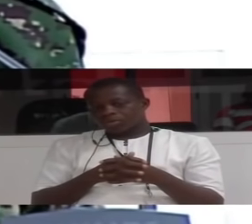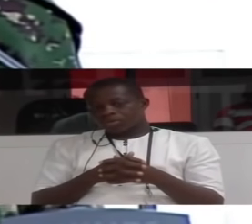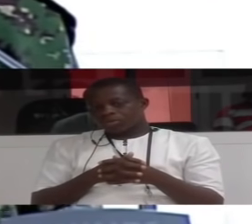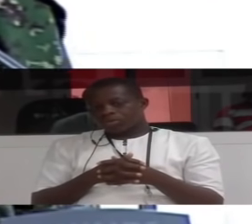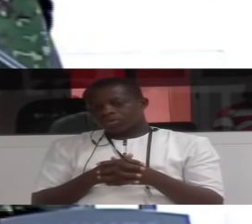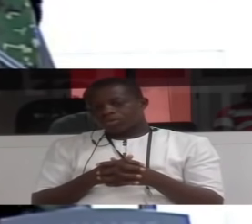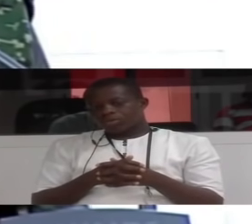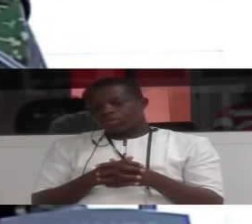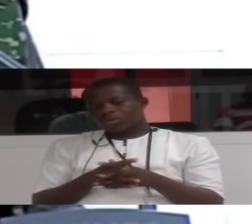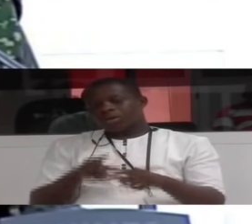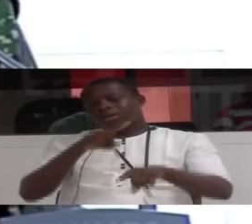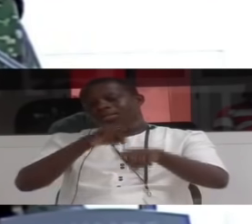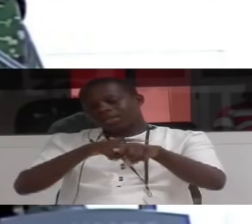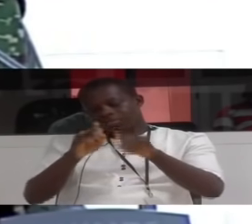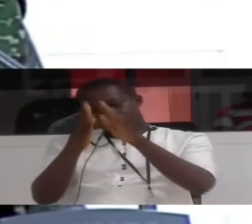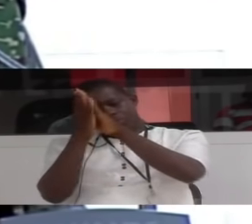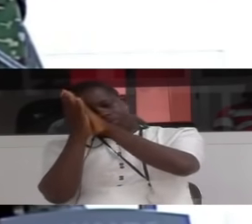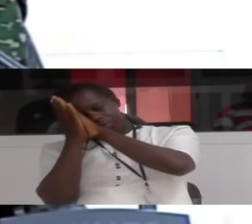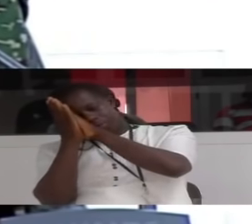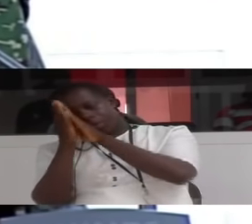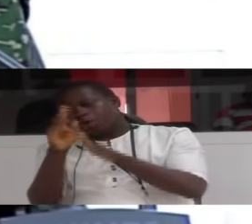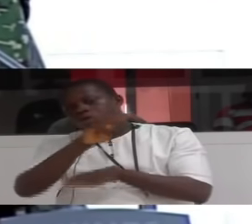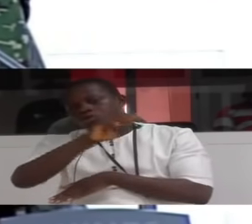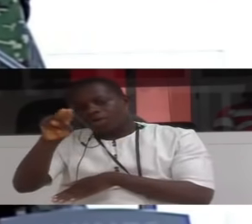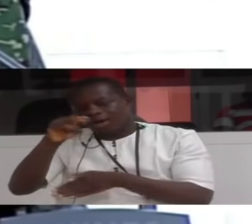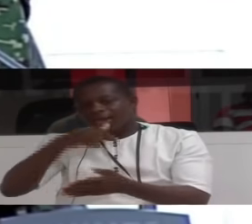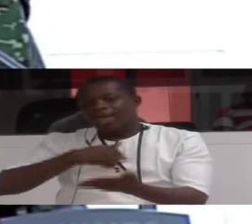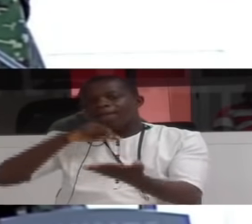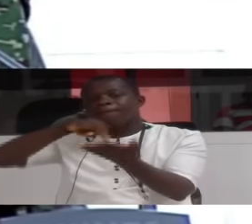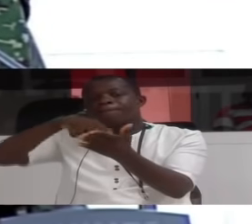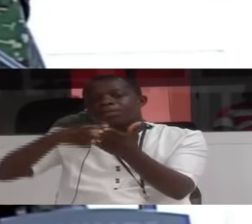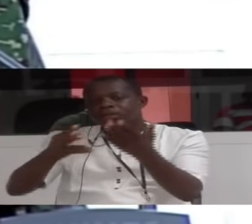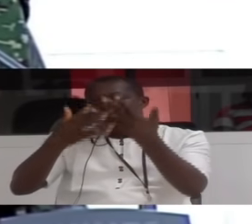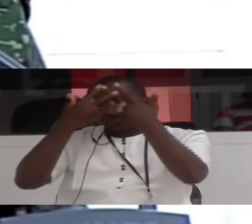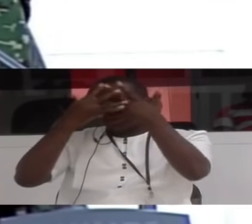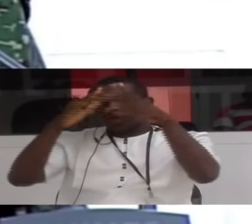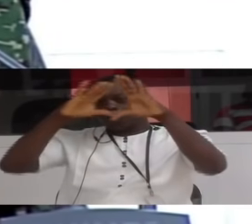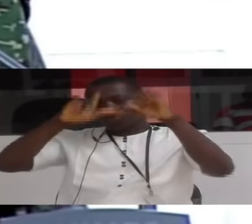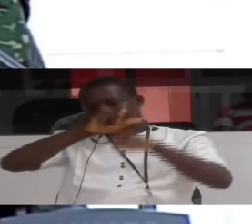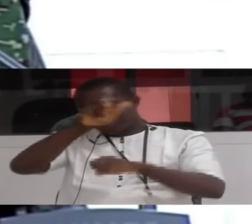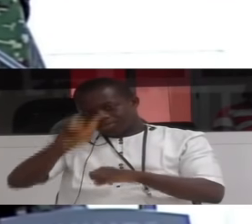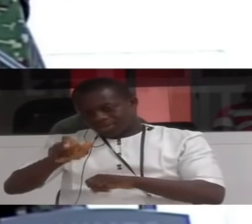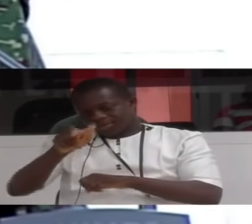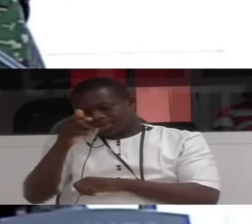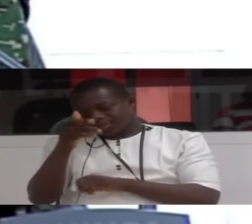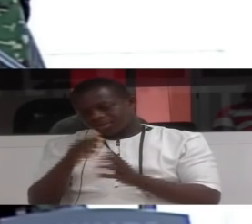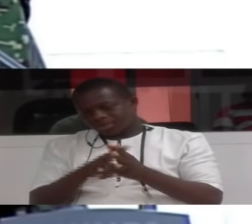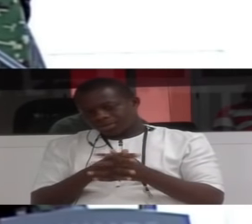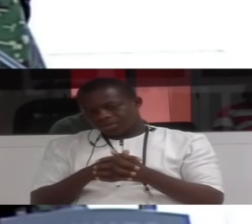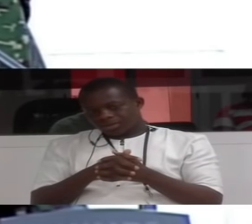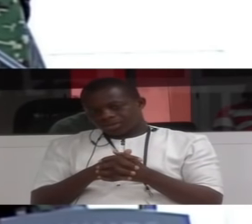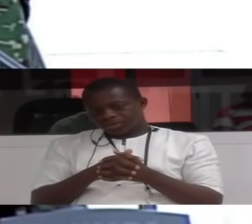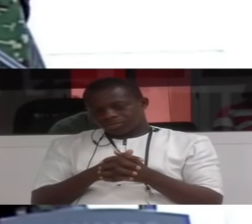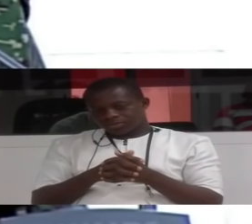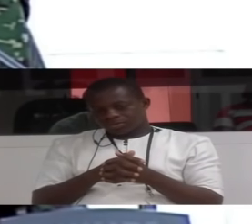Abenun sinol. He was asleep. I mean the prison officer. Ako prison police woman bije, prison officer nying fo,